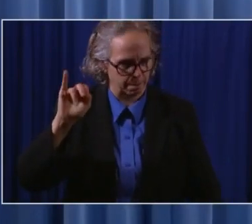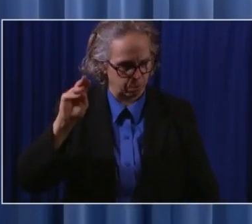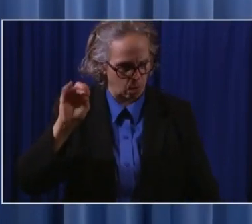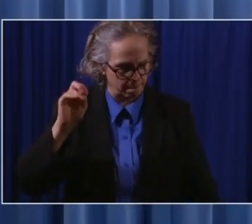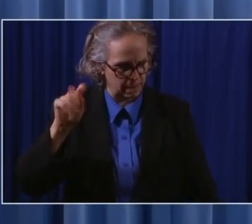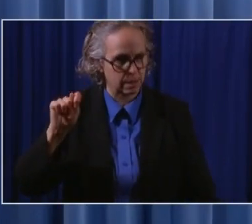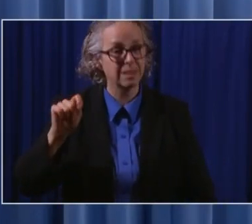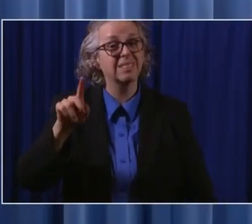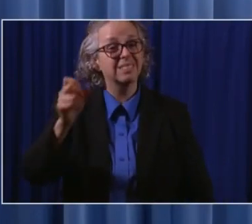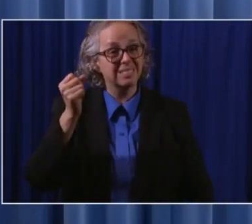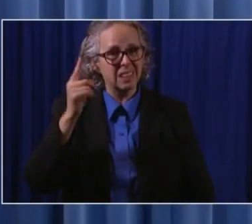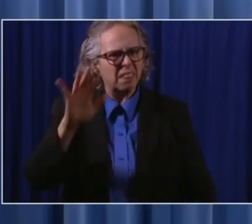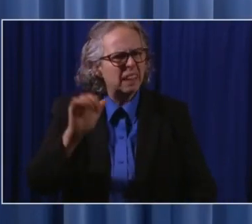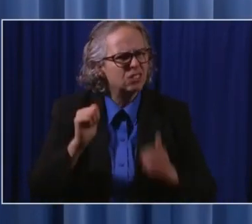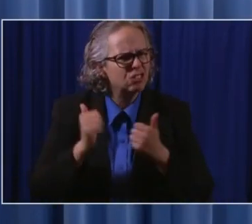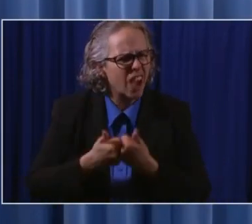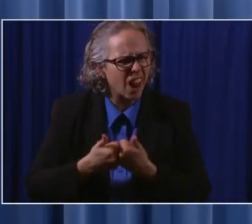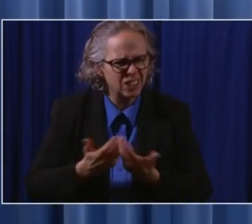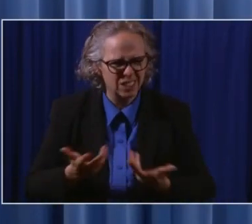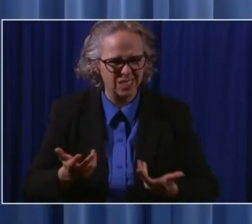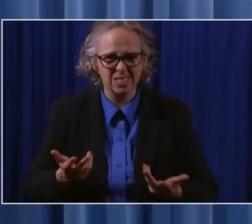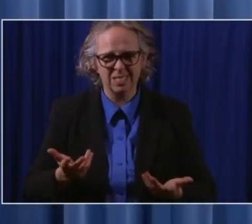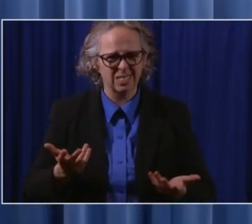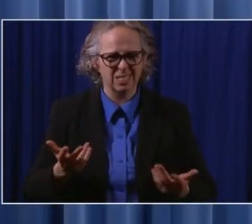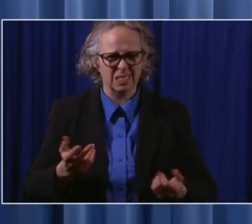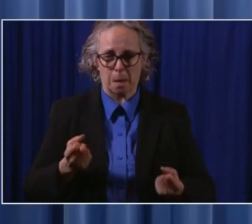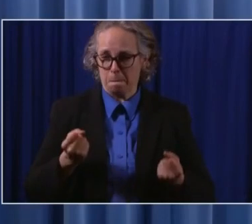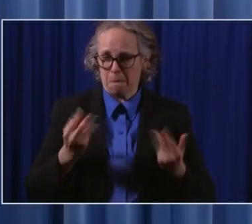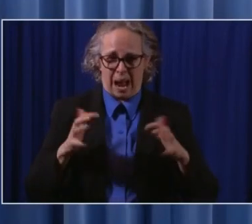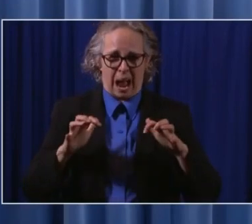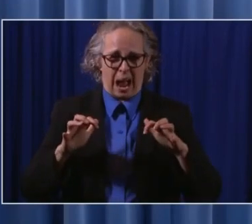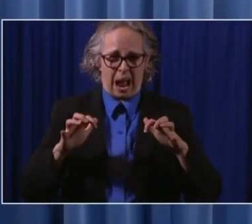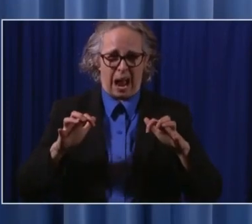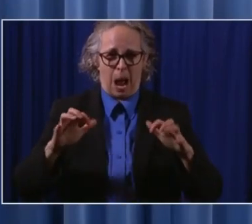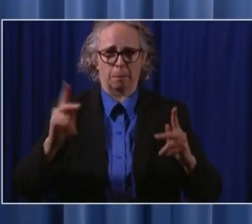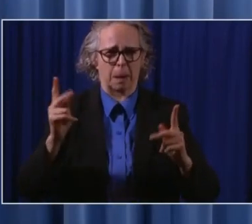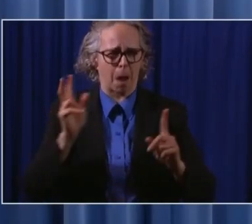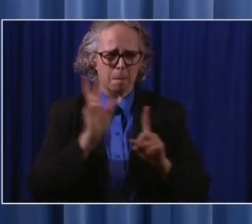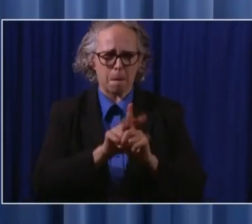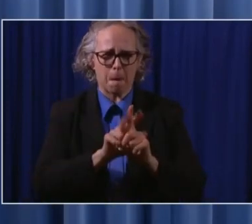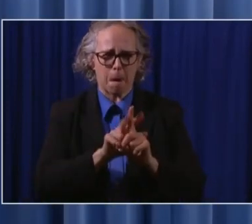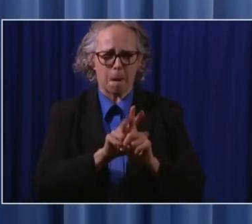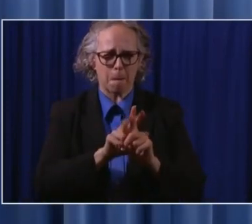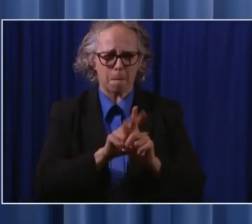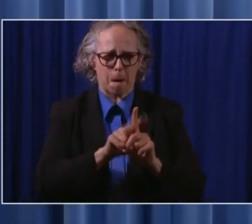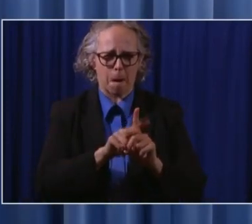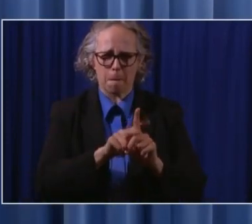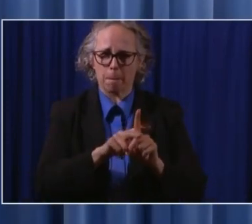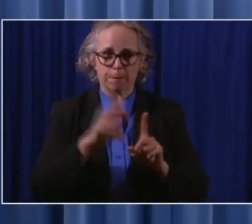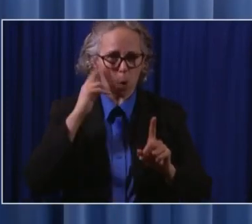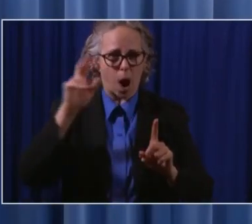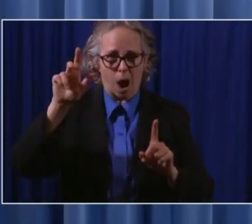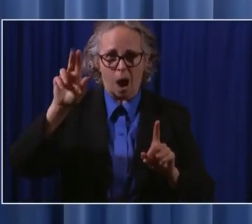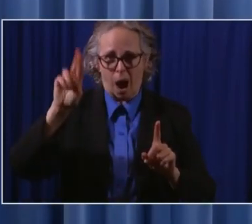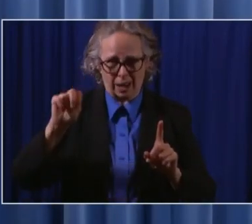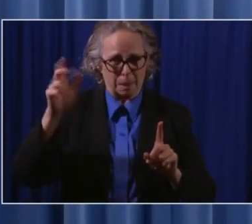besides the tremendous number of people who have been applying for unemployment, it's not just they apply and we give it to them. We can't legally